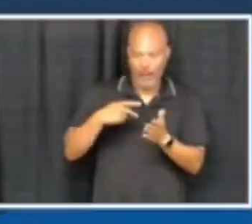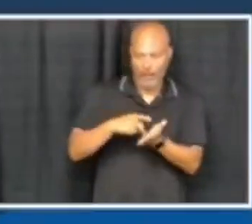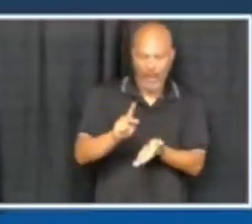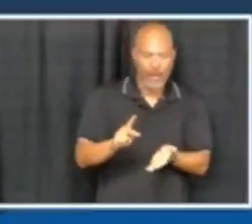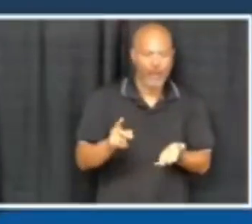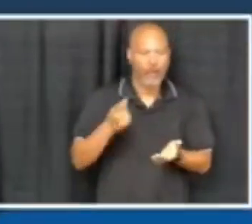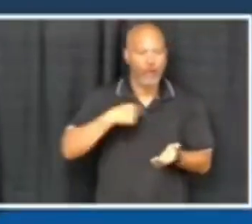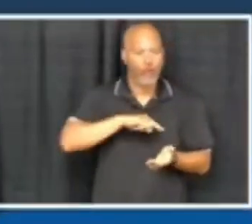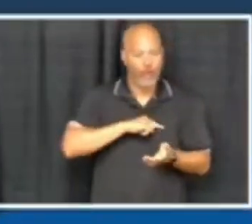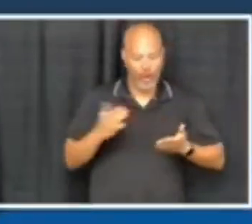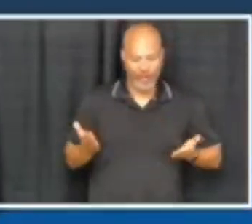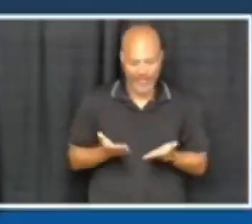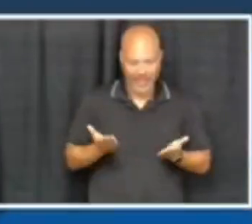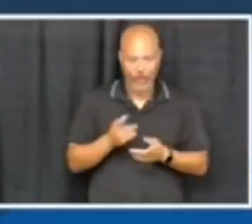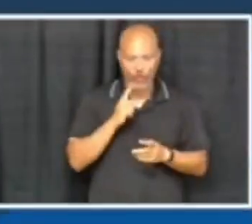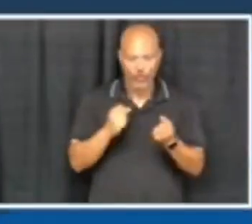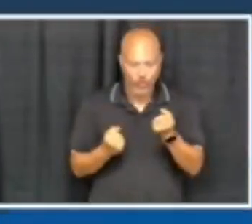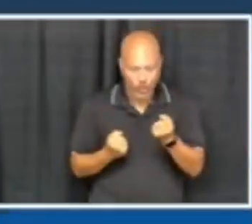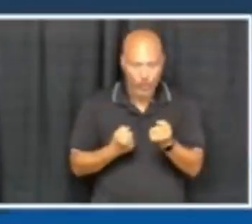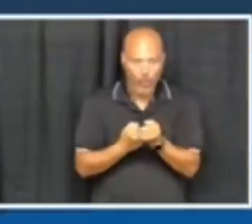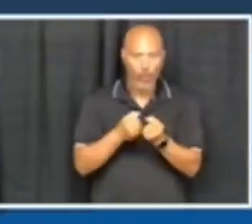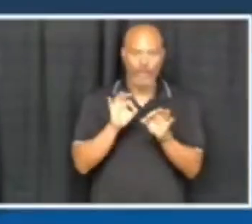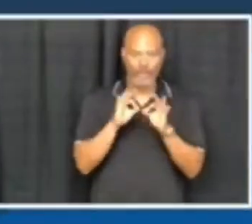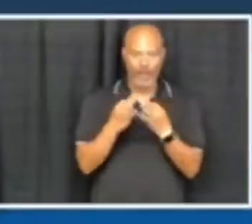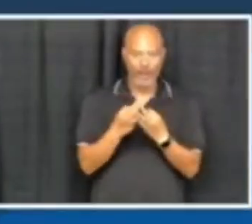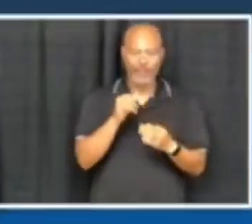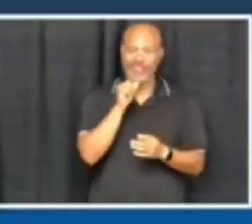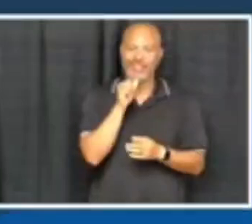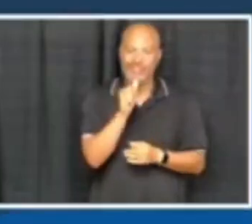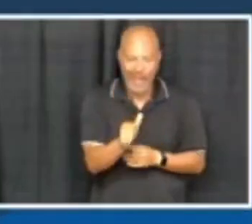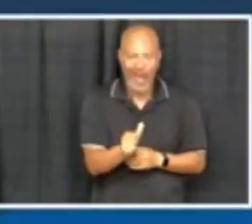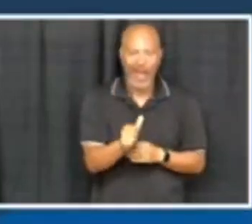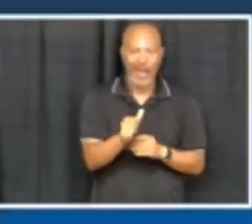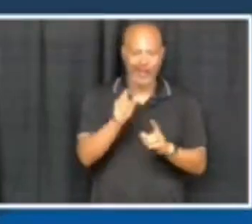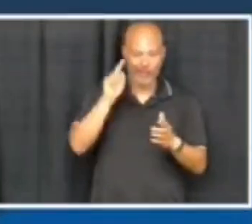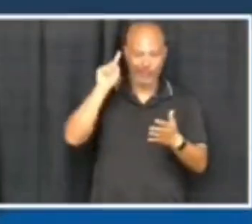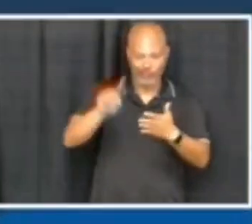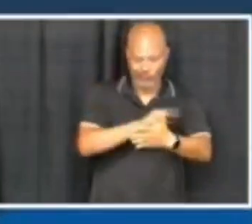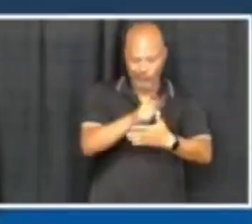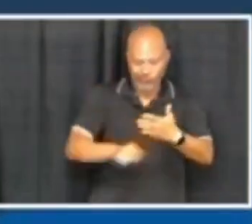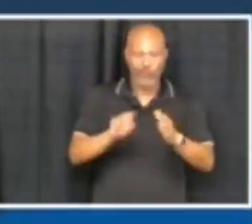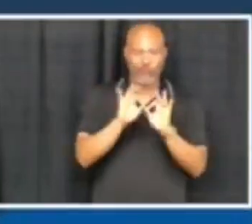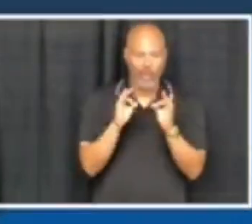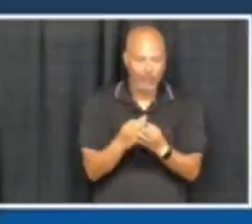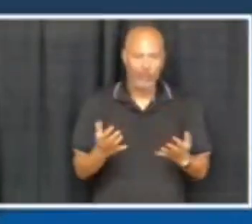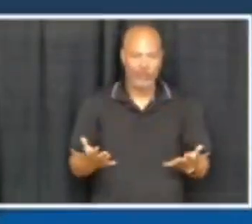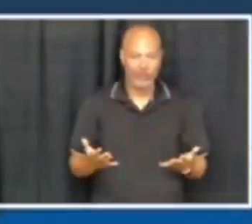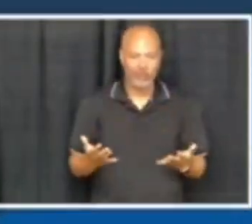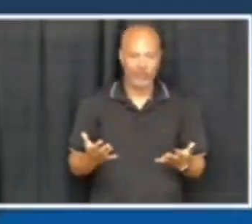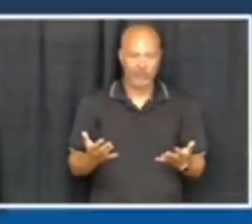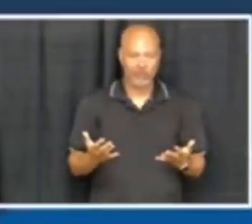pay. We are here to support families, not attack them.